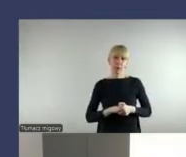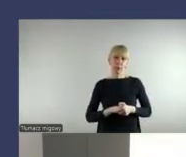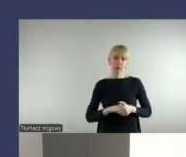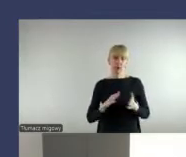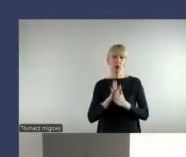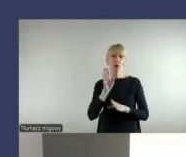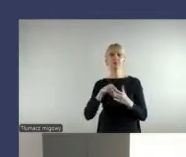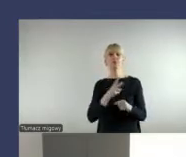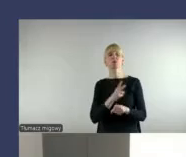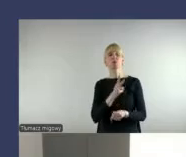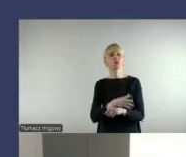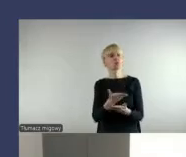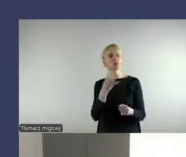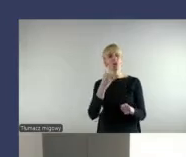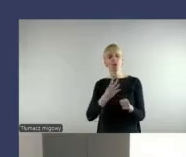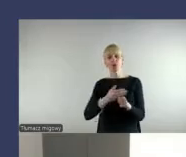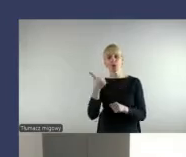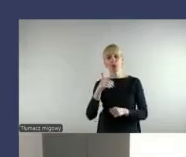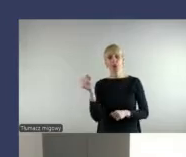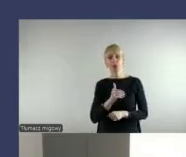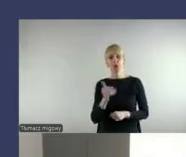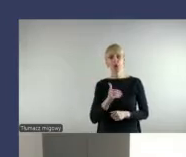And within this program, we provided